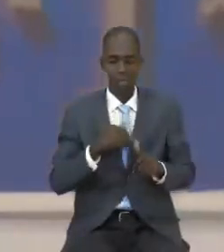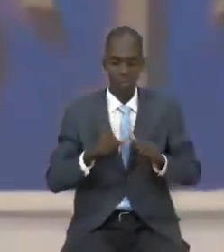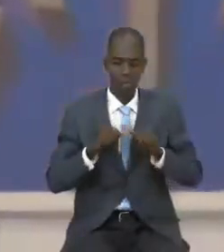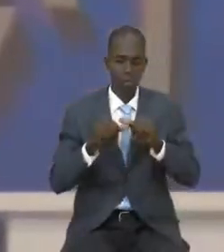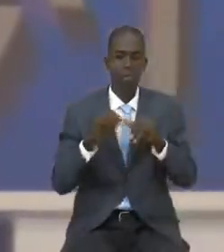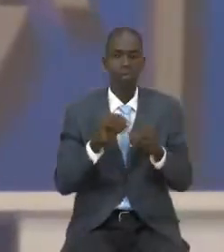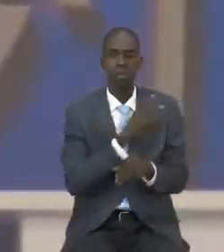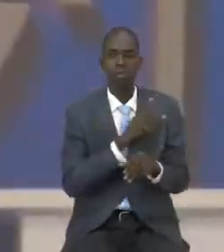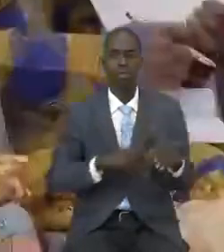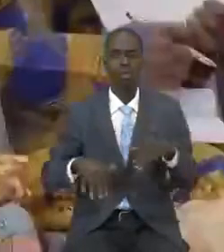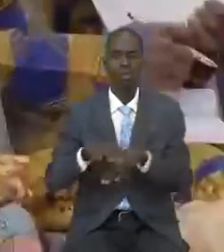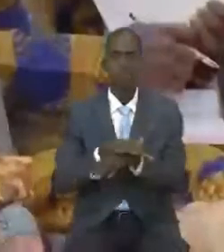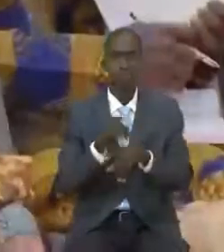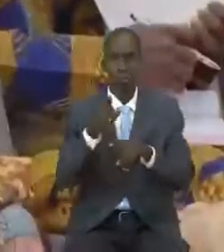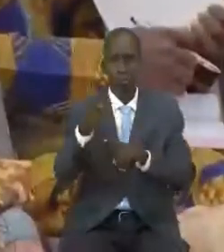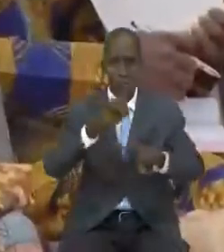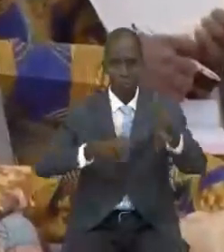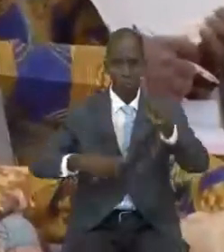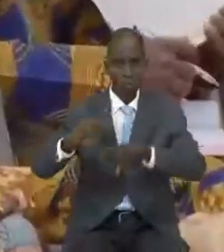Say it aloud.